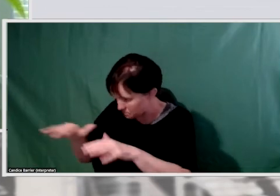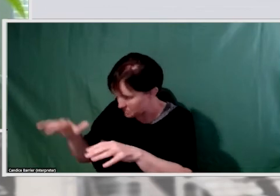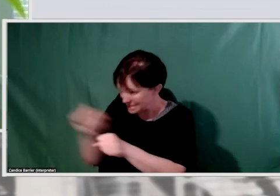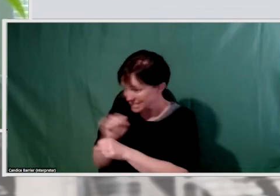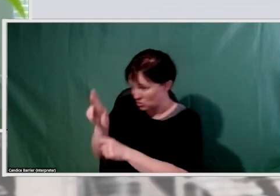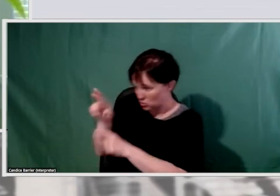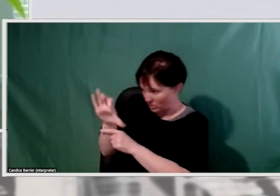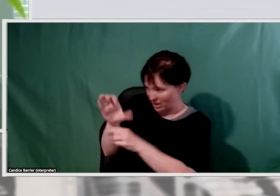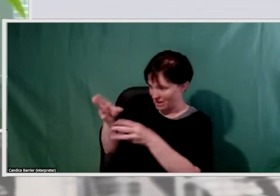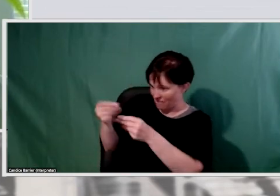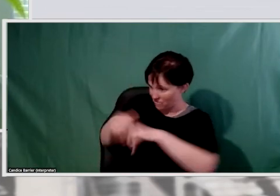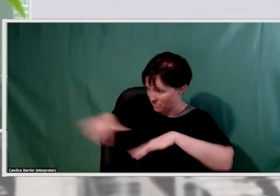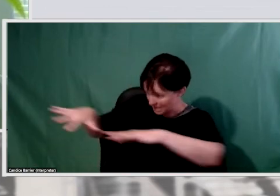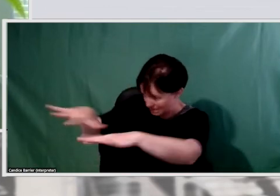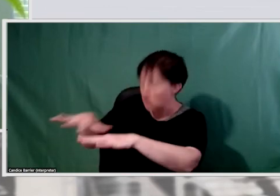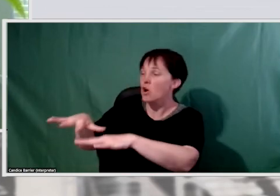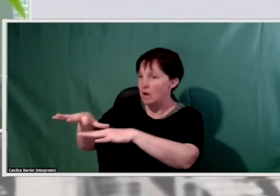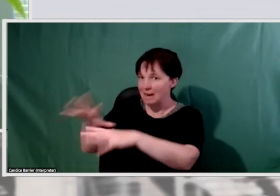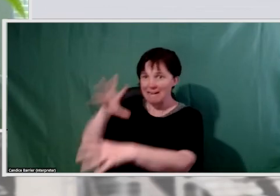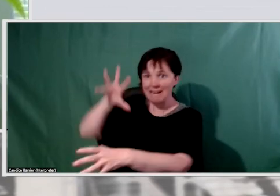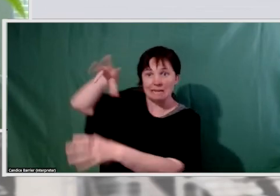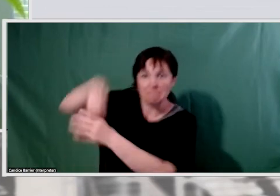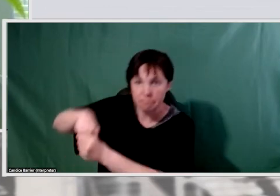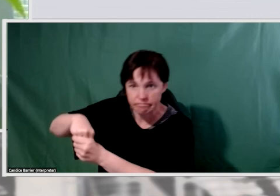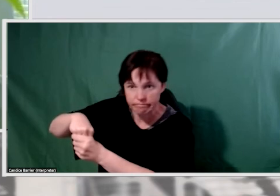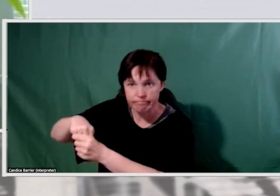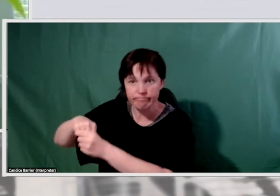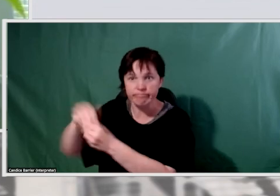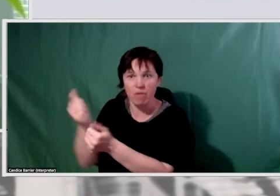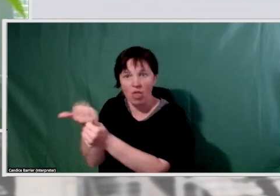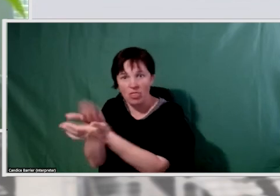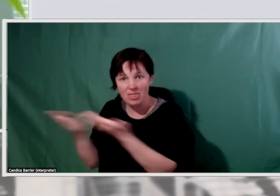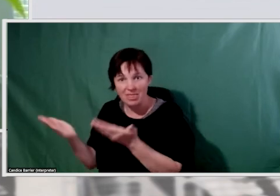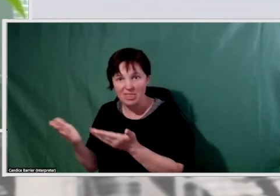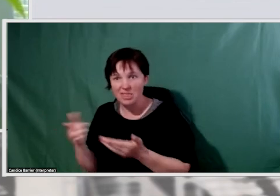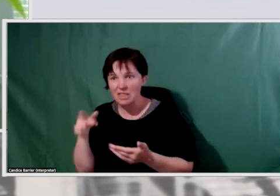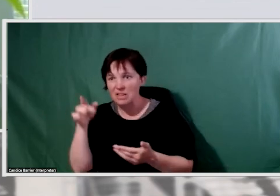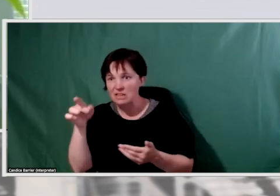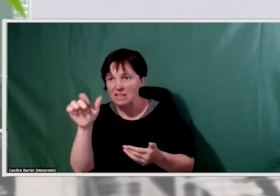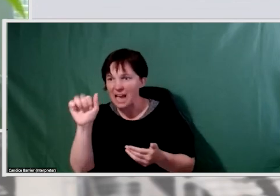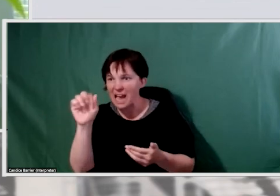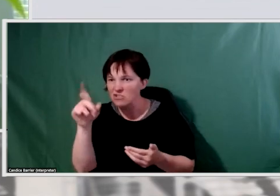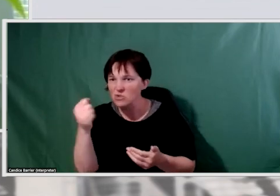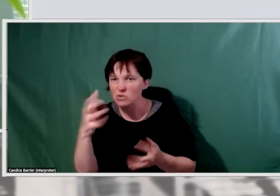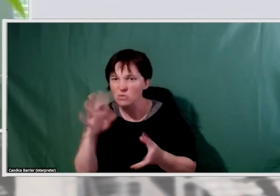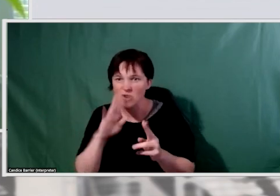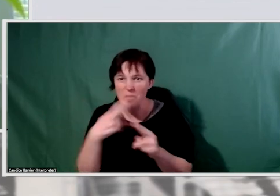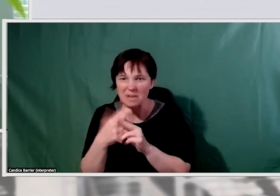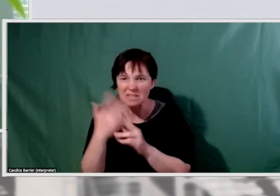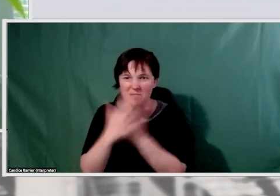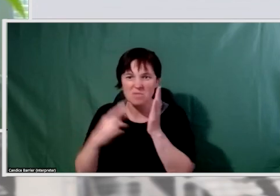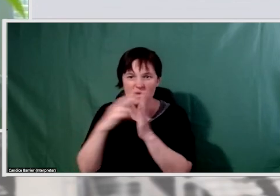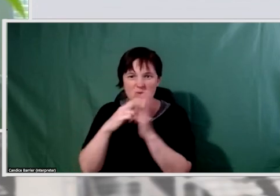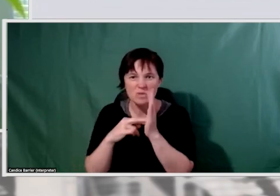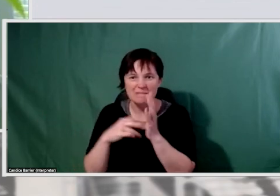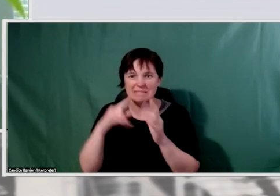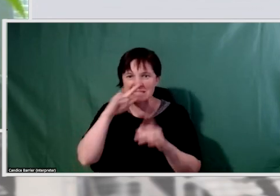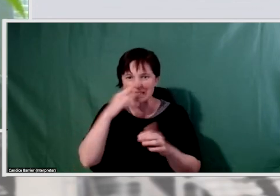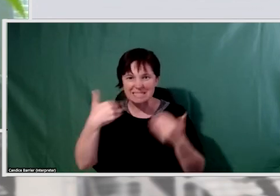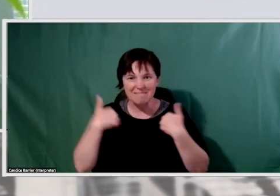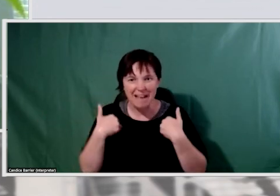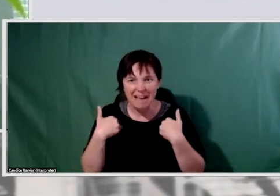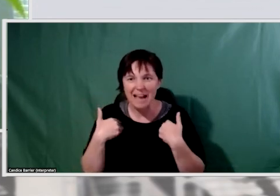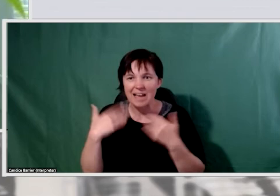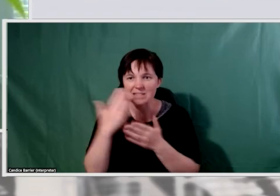add amenities into that site. But Adria, I don't know if you want to talk to some of the roles the kids have had in providing feedback on that